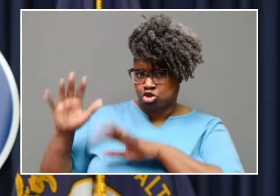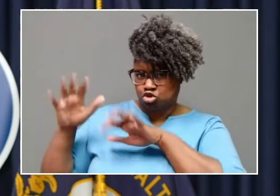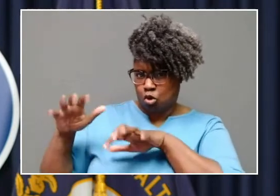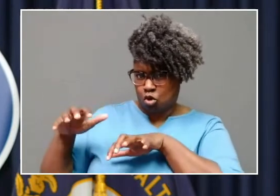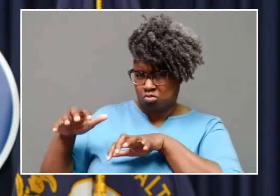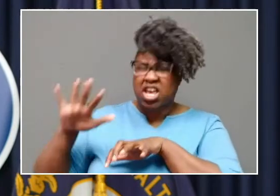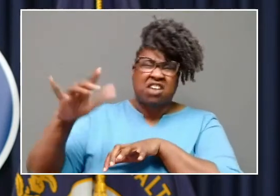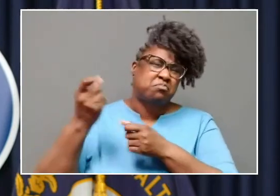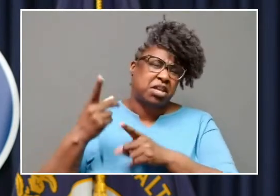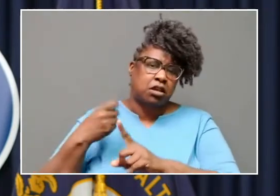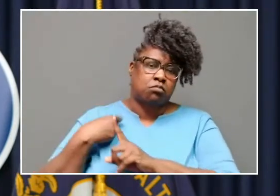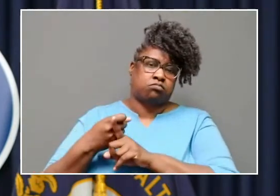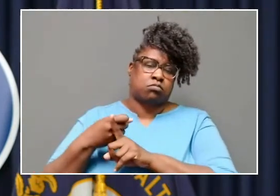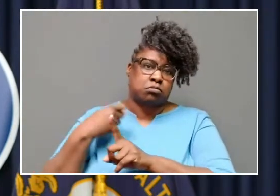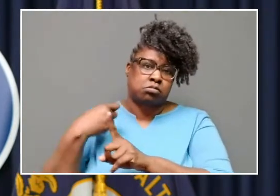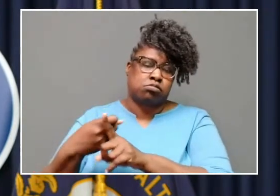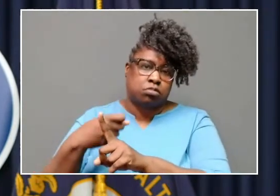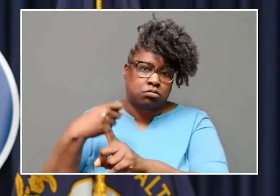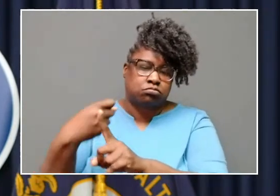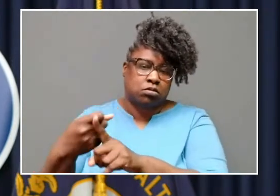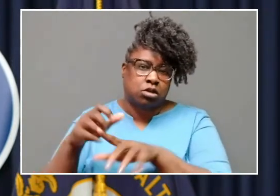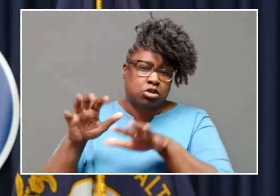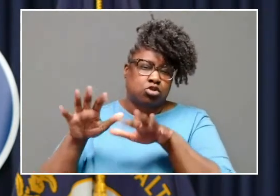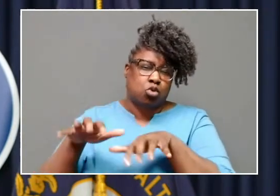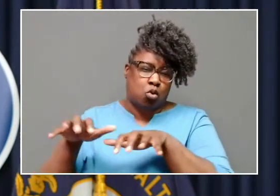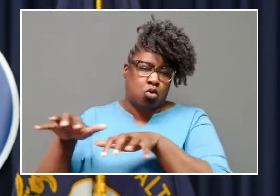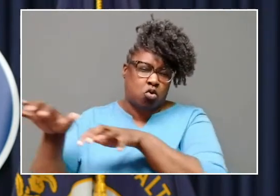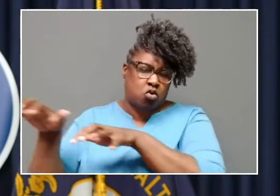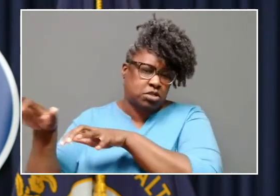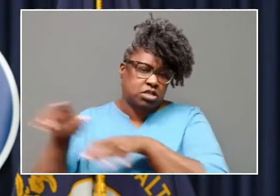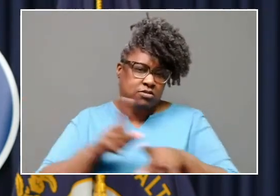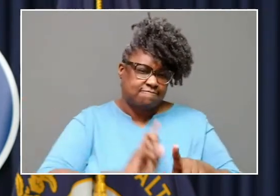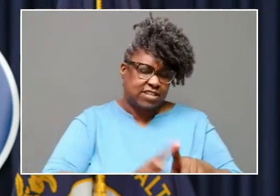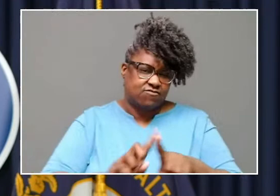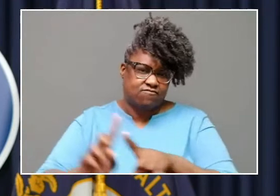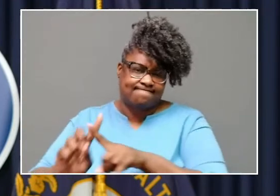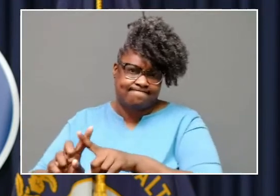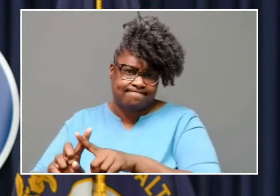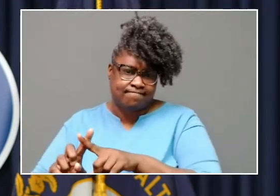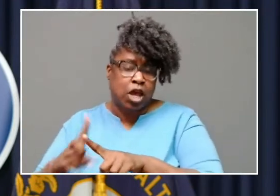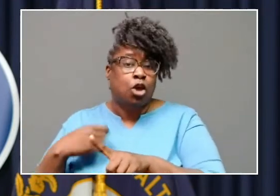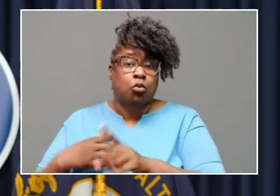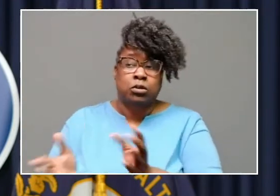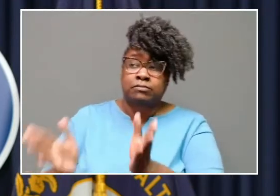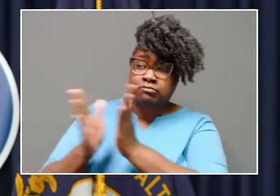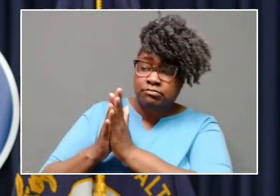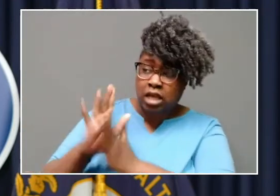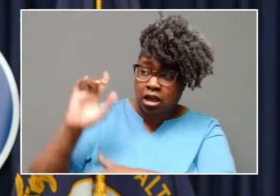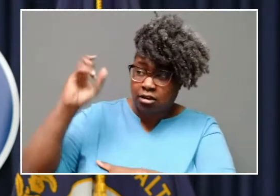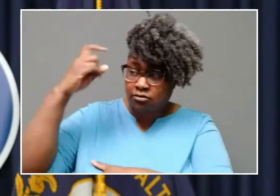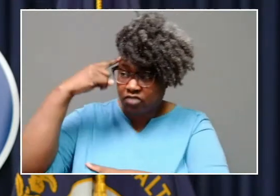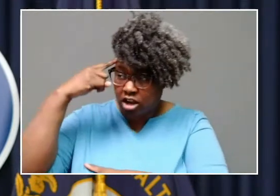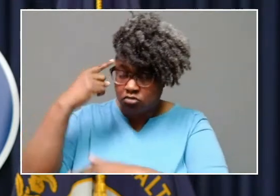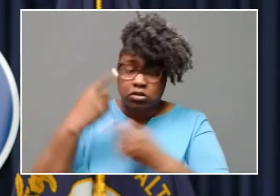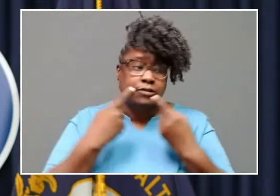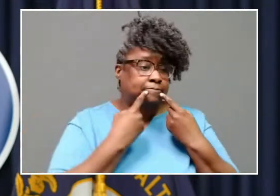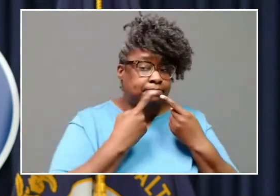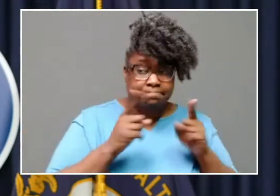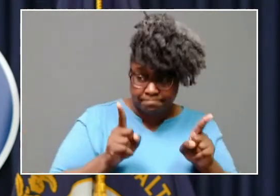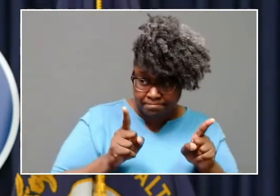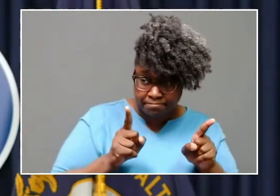that have caused different amounts of damages that we seek federal declarations for different individual ones to get assistance,